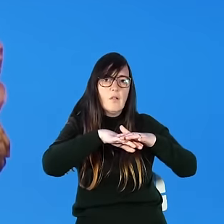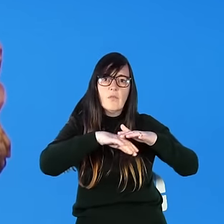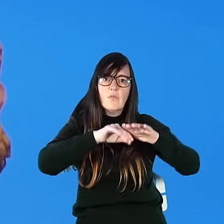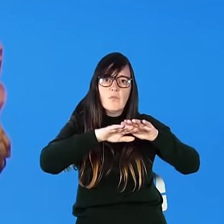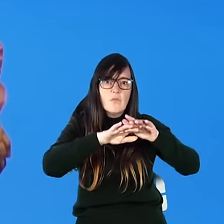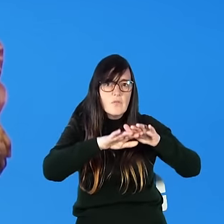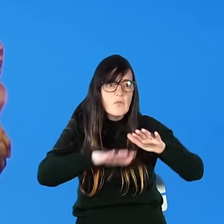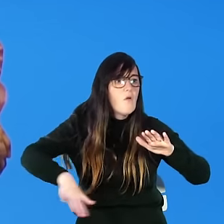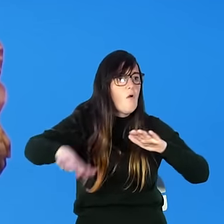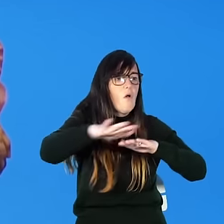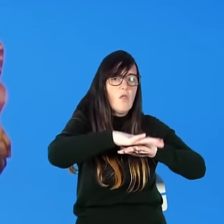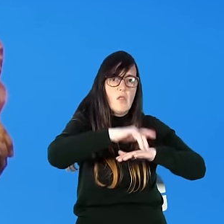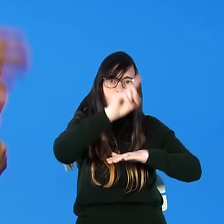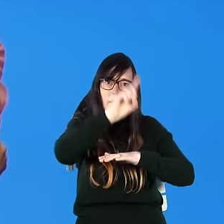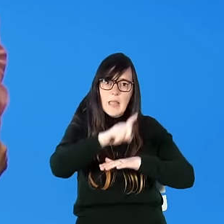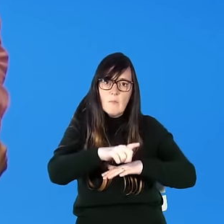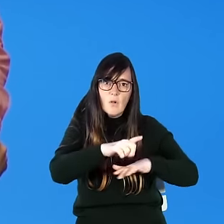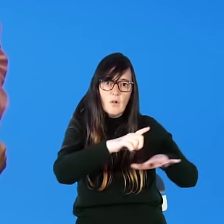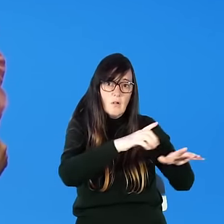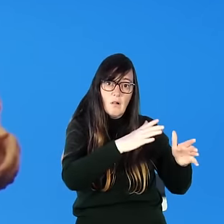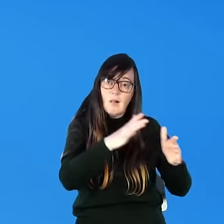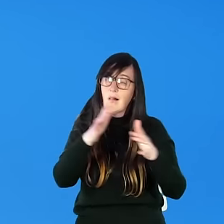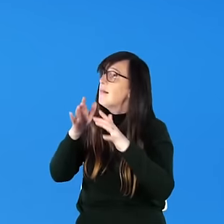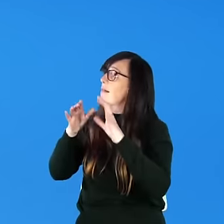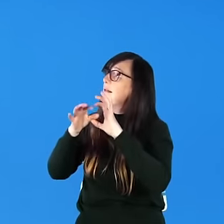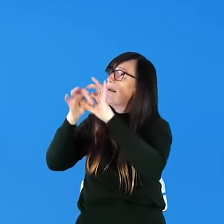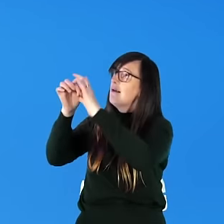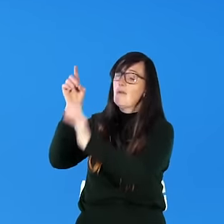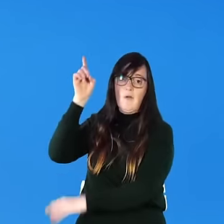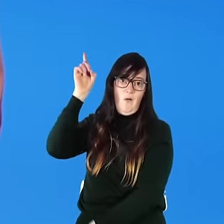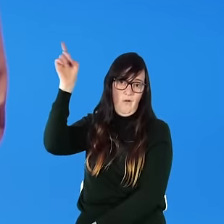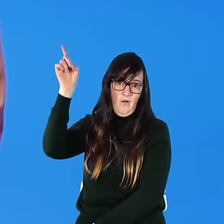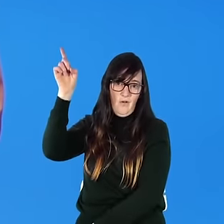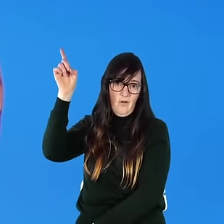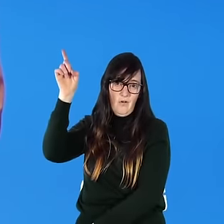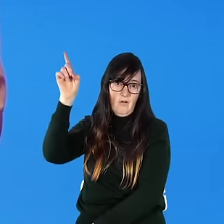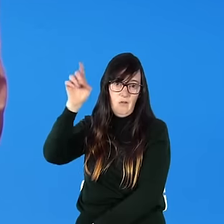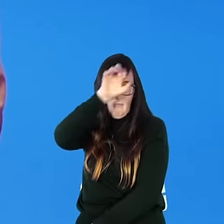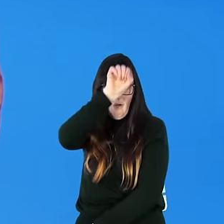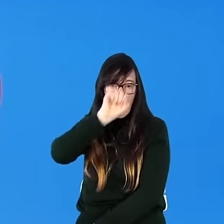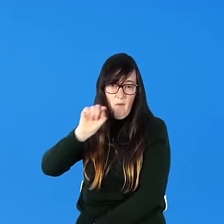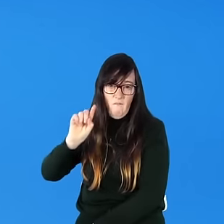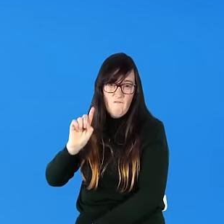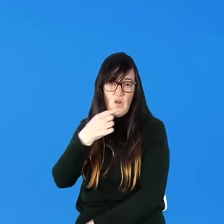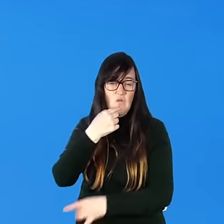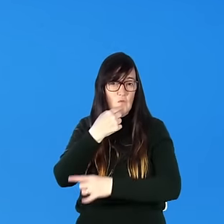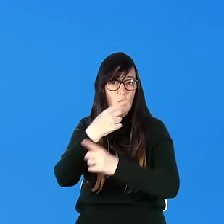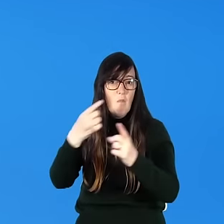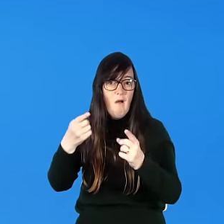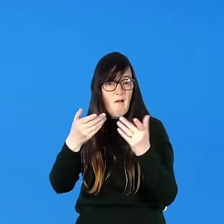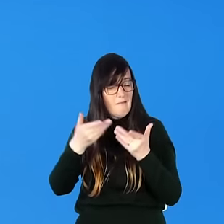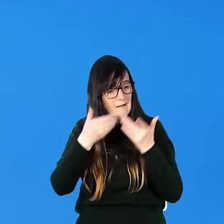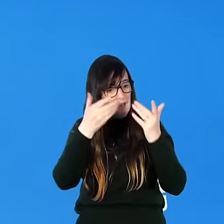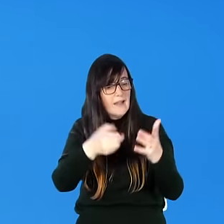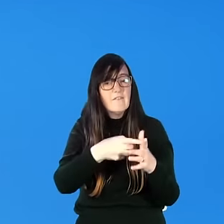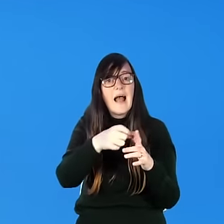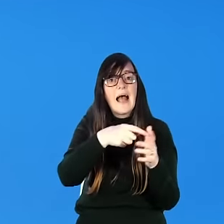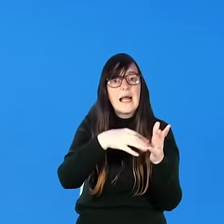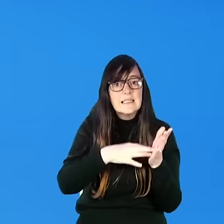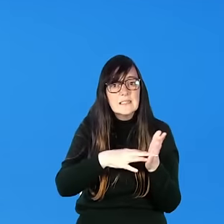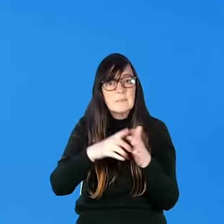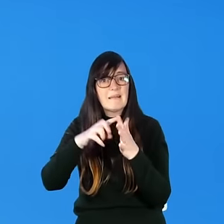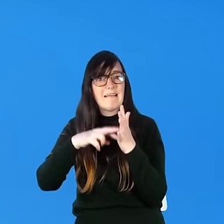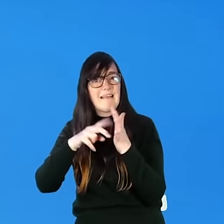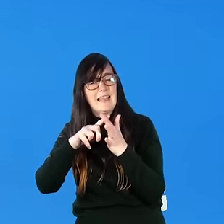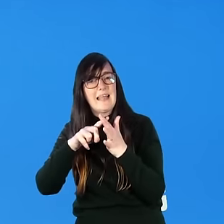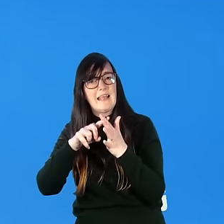God. This was a command given originally to Adam and Eve, who were in daily fellowship with God. This is a